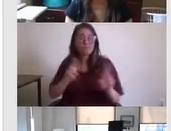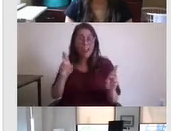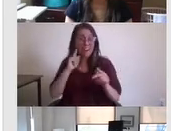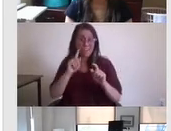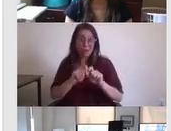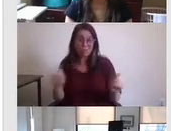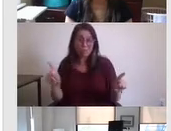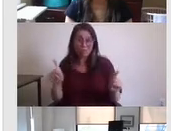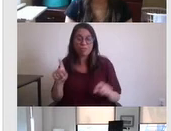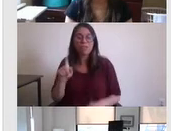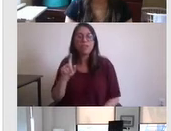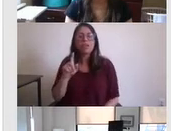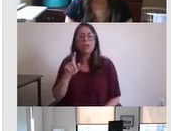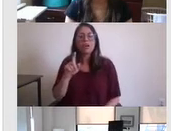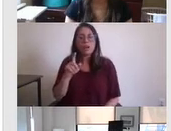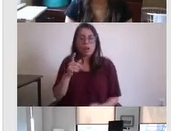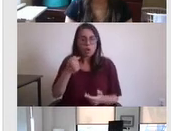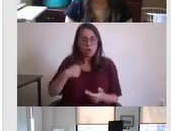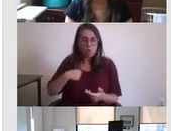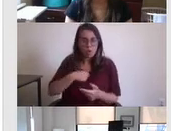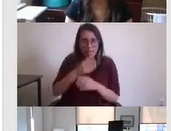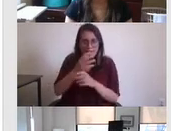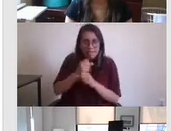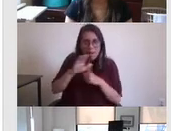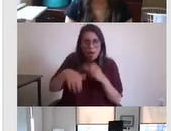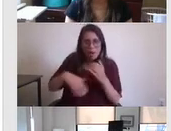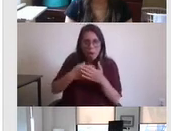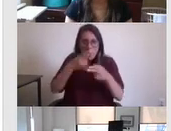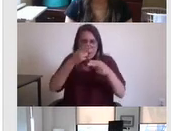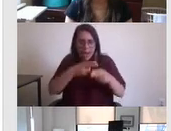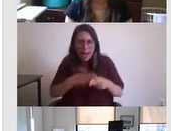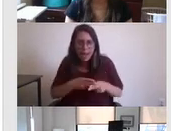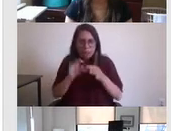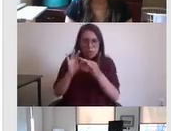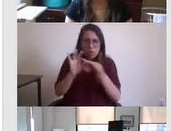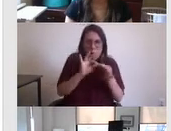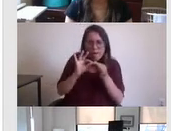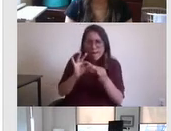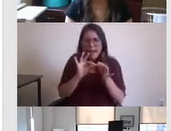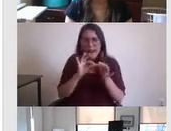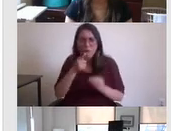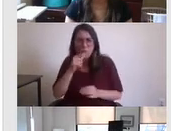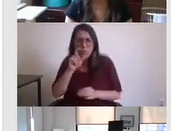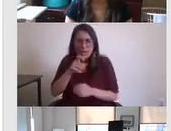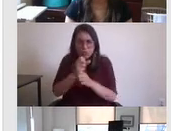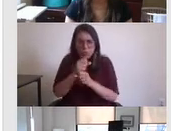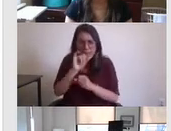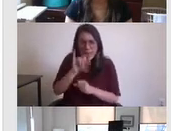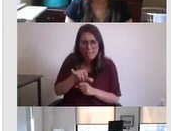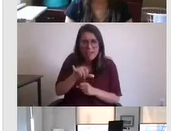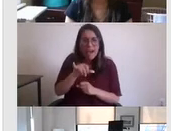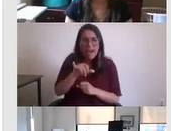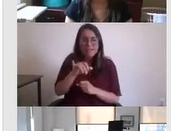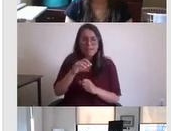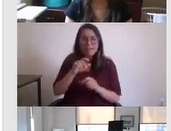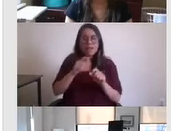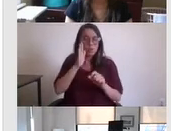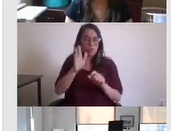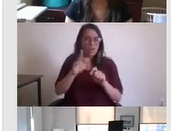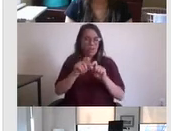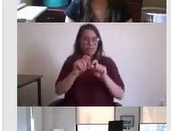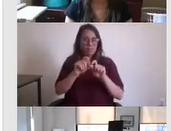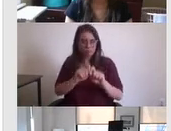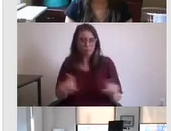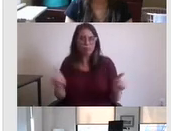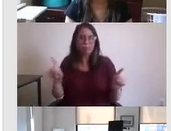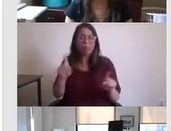it out as we get the names in and coordinated with those folks who either are out now or were out before.